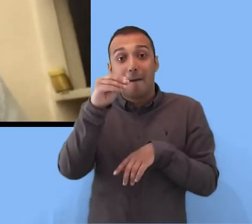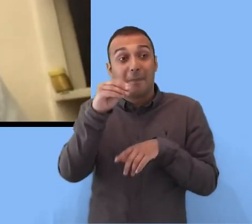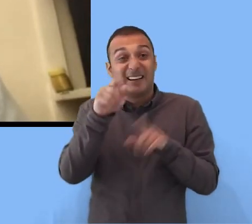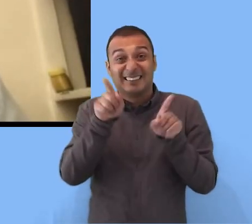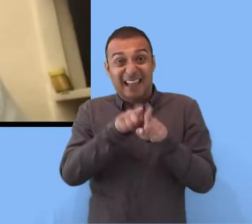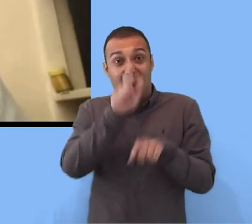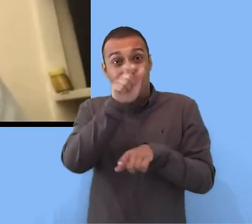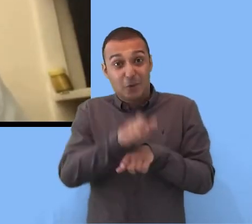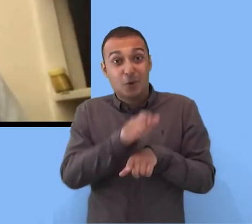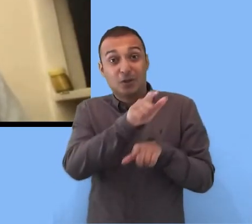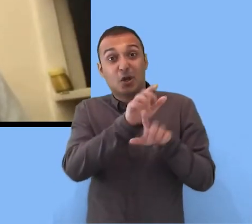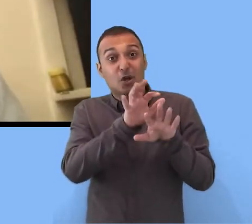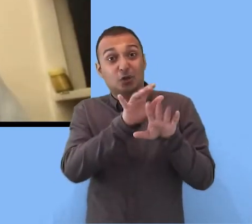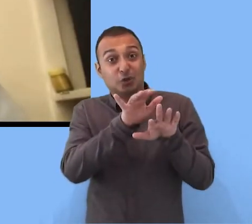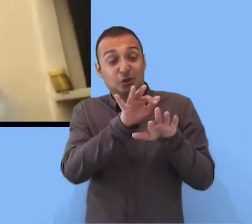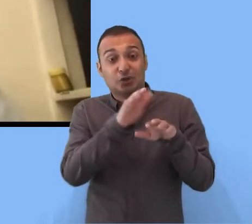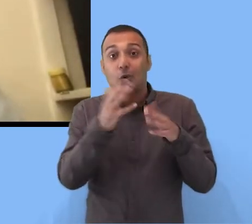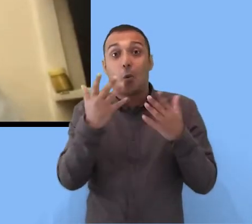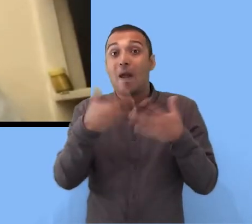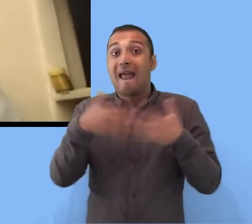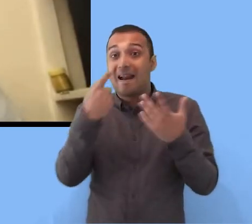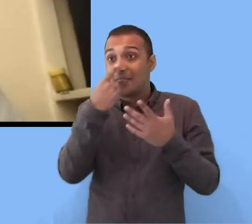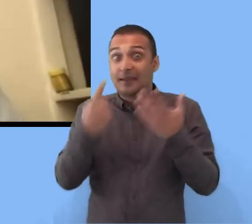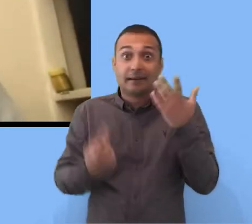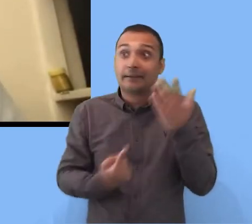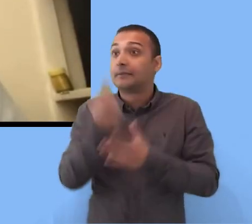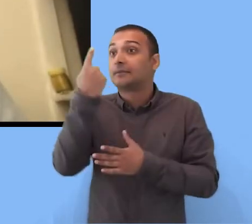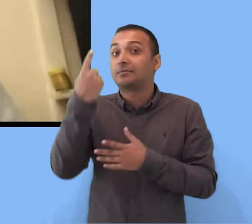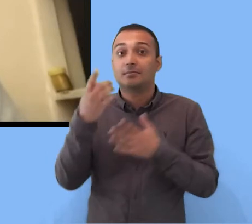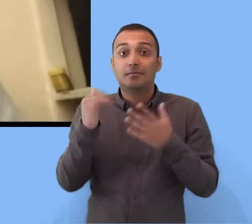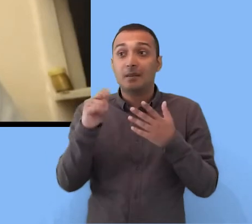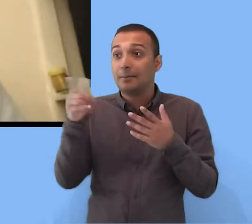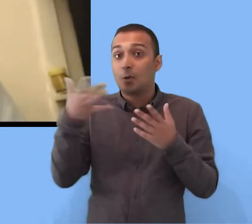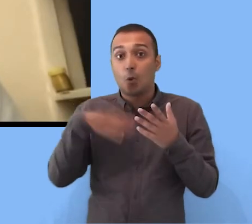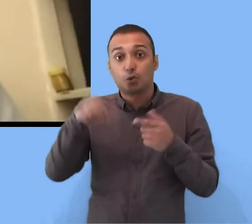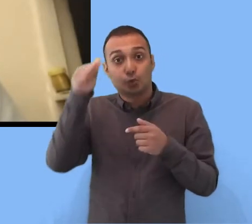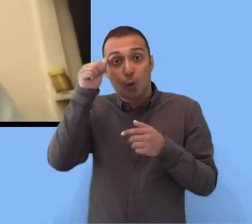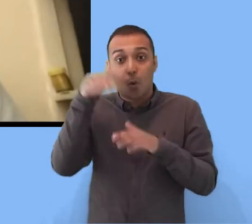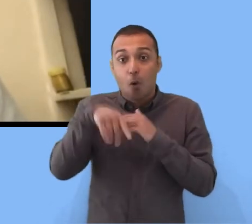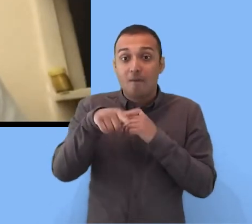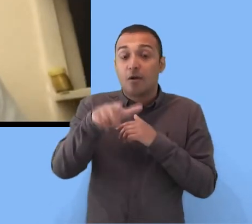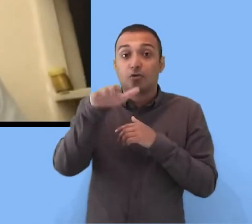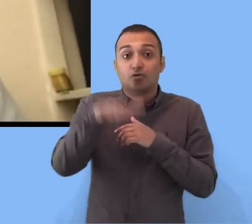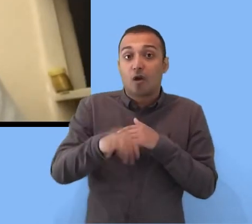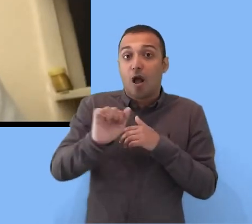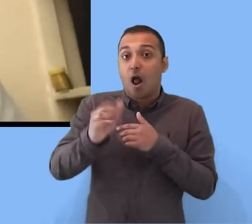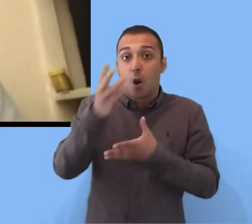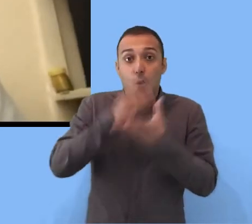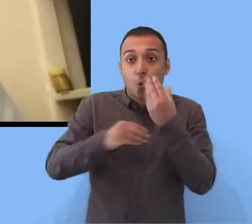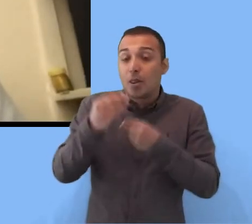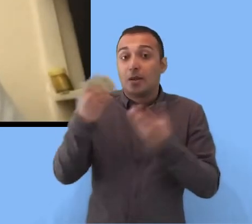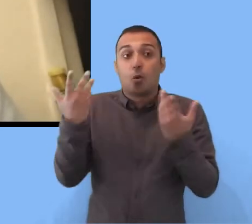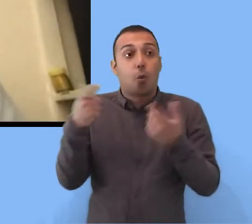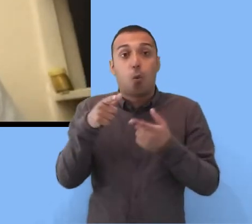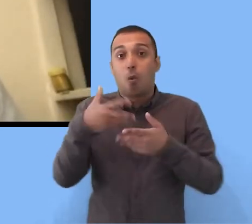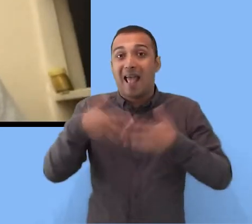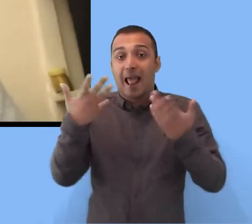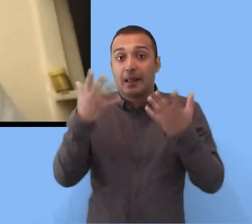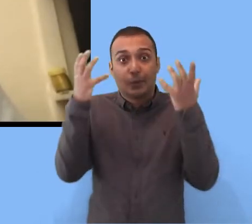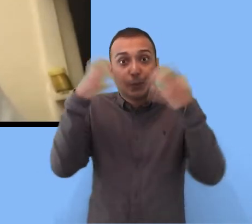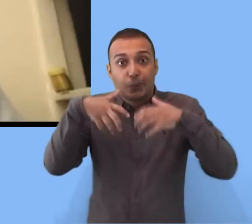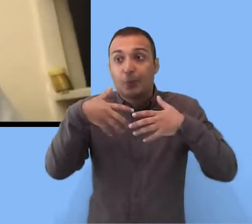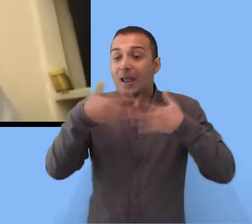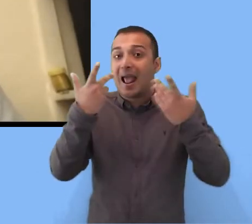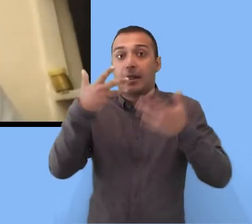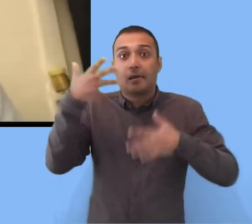if their child's falling over or they want to know about their child's learning, and just a way to keep, you know, that feedback